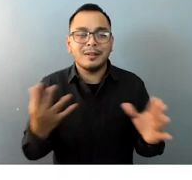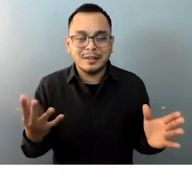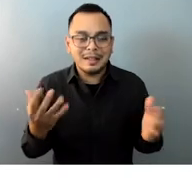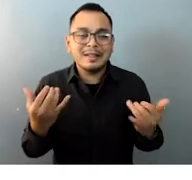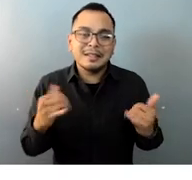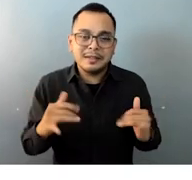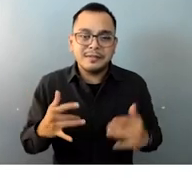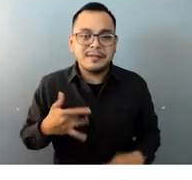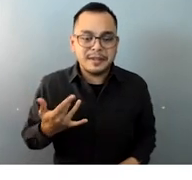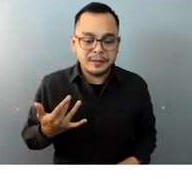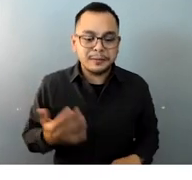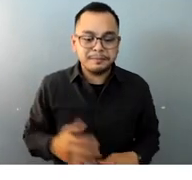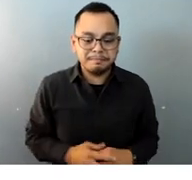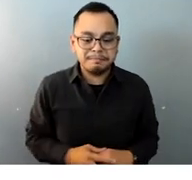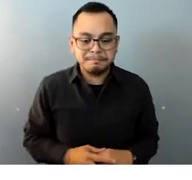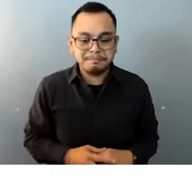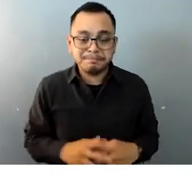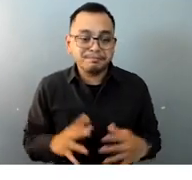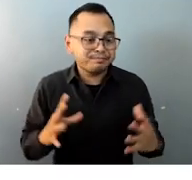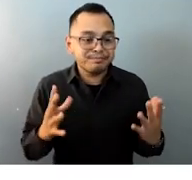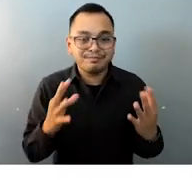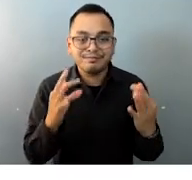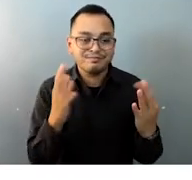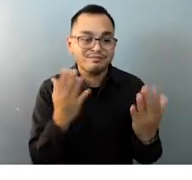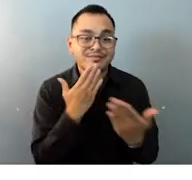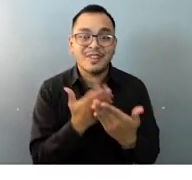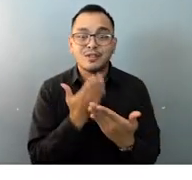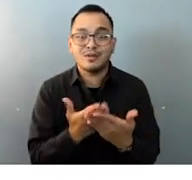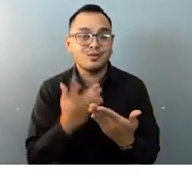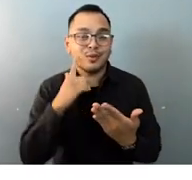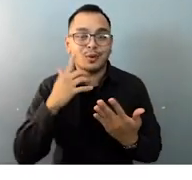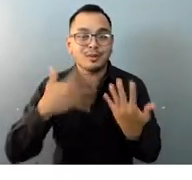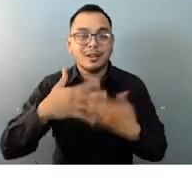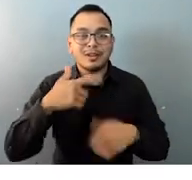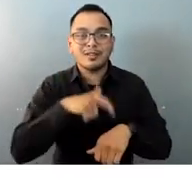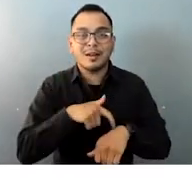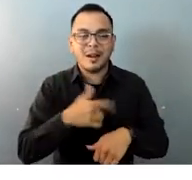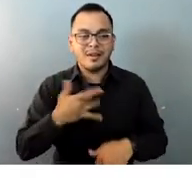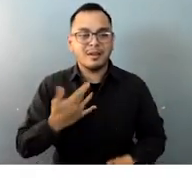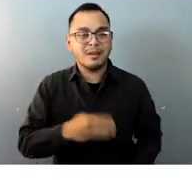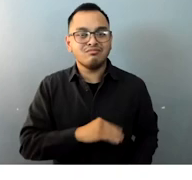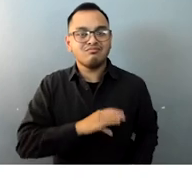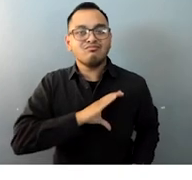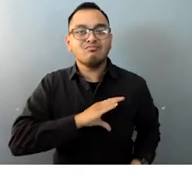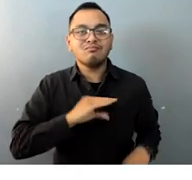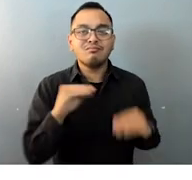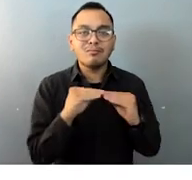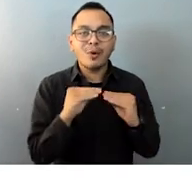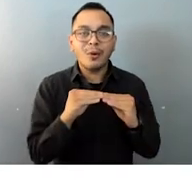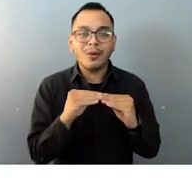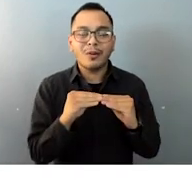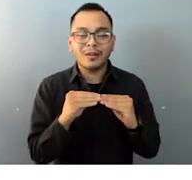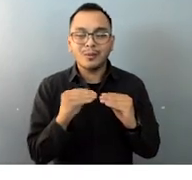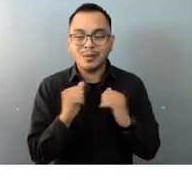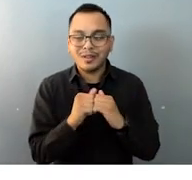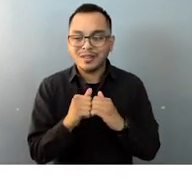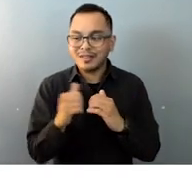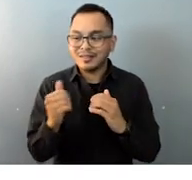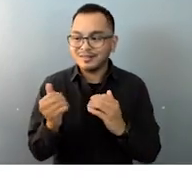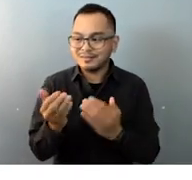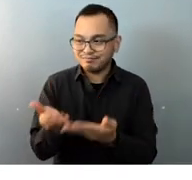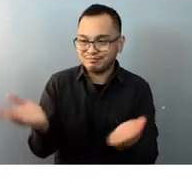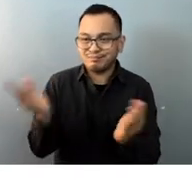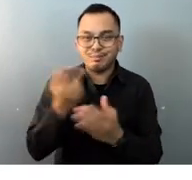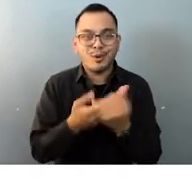boxes here. And I just want to say, if nothing else, thank you for spending this time. I feel like I am 10 feet taller from